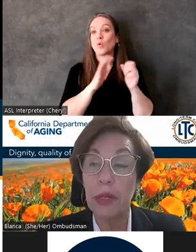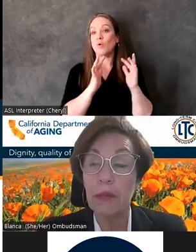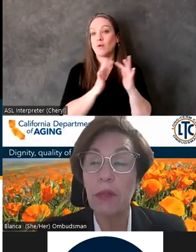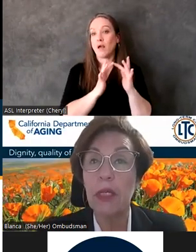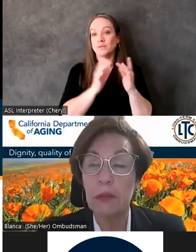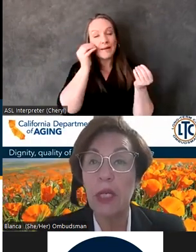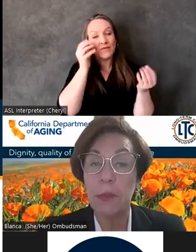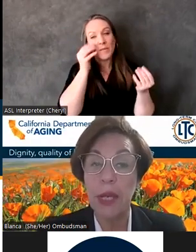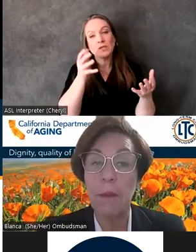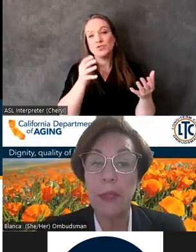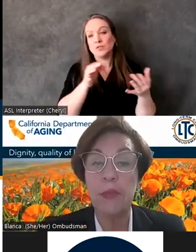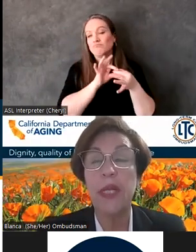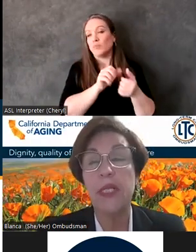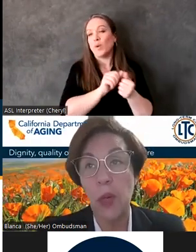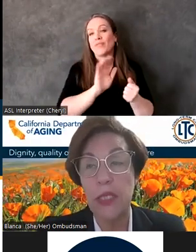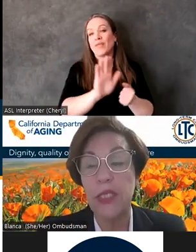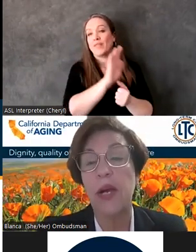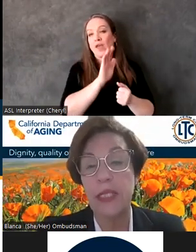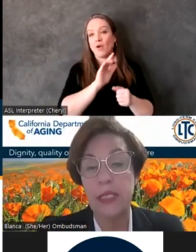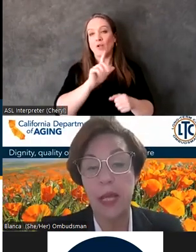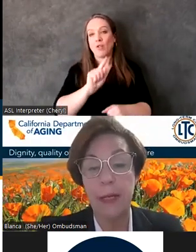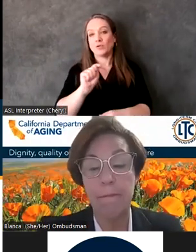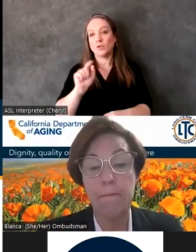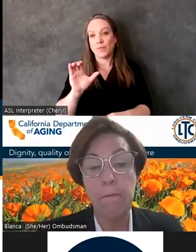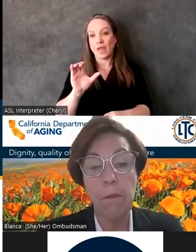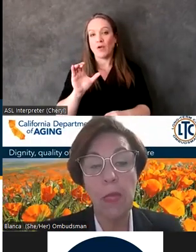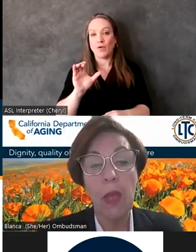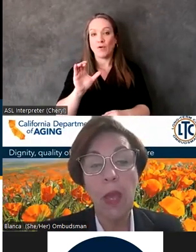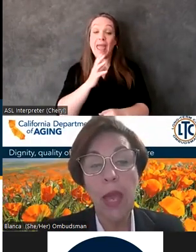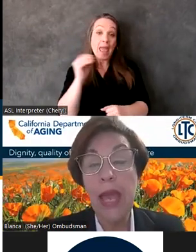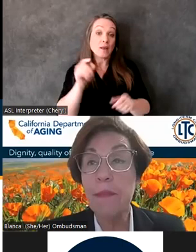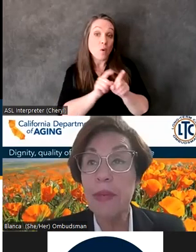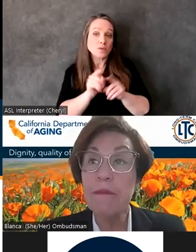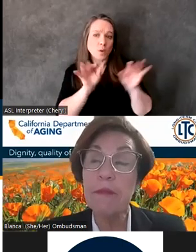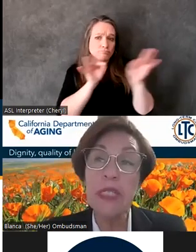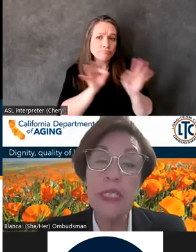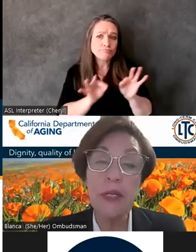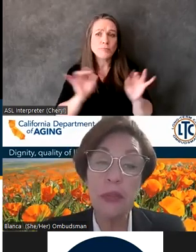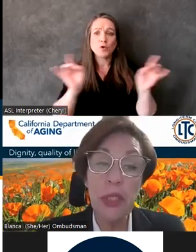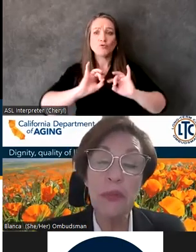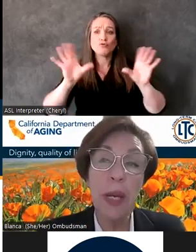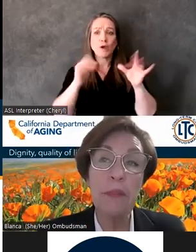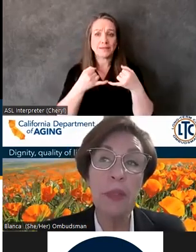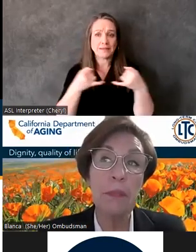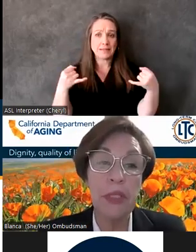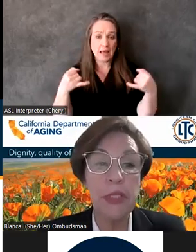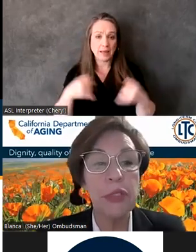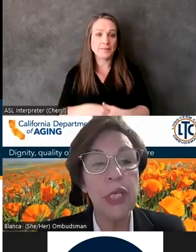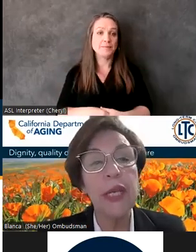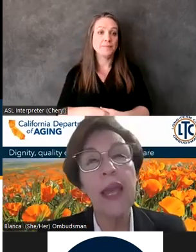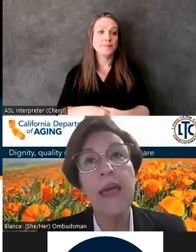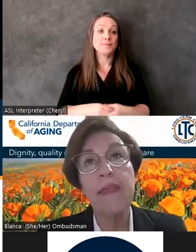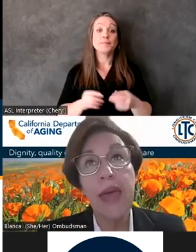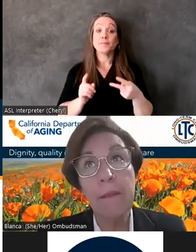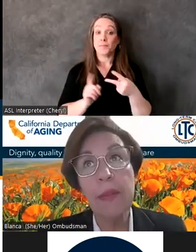for their long-term care ombudsman, as well as the crisis line. AB 1502 by